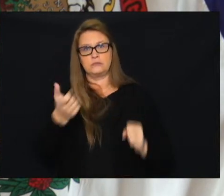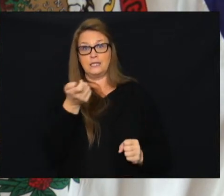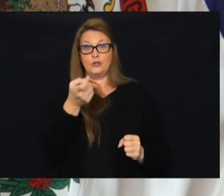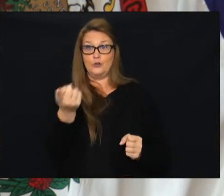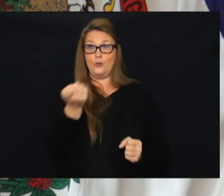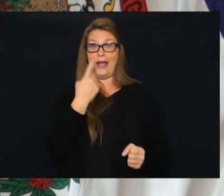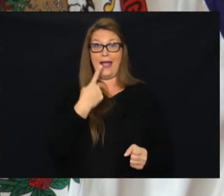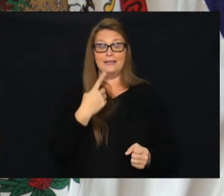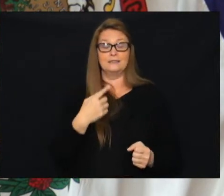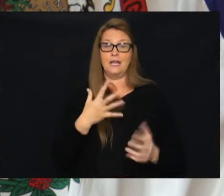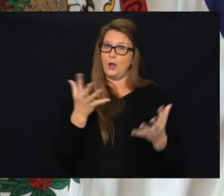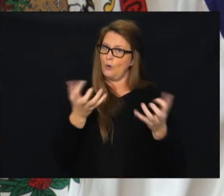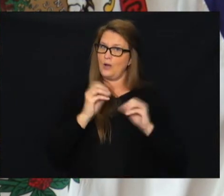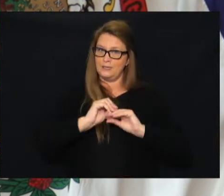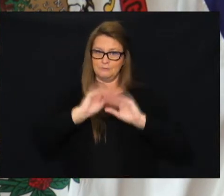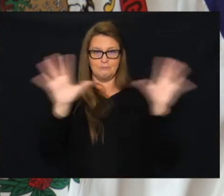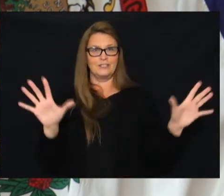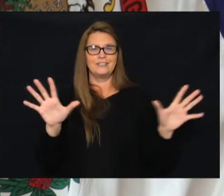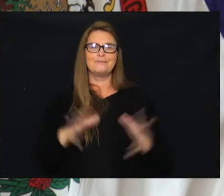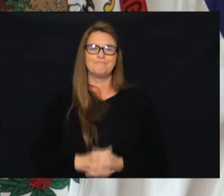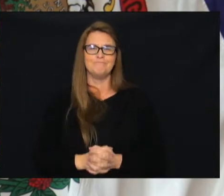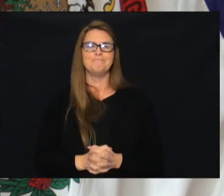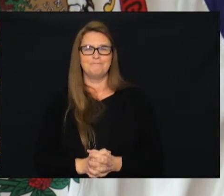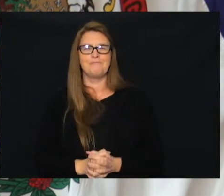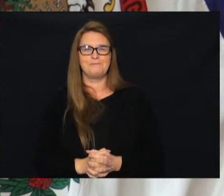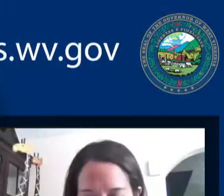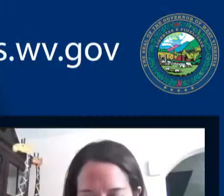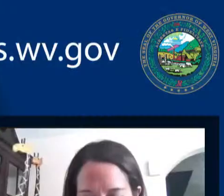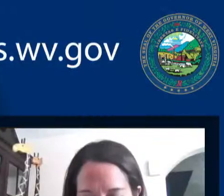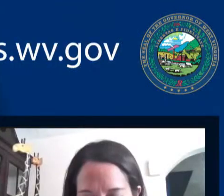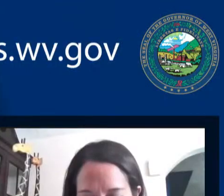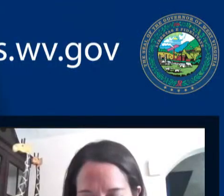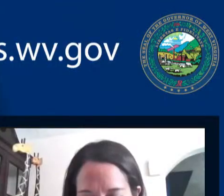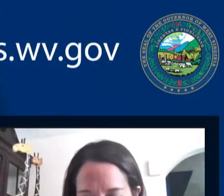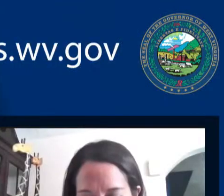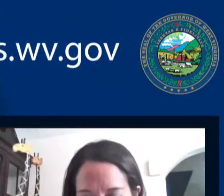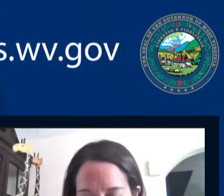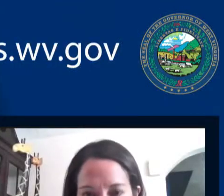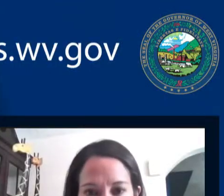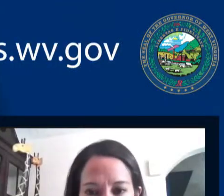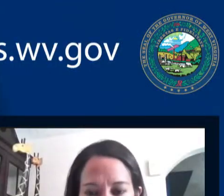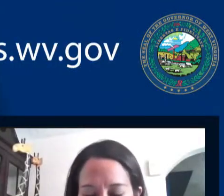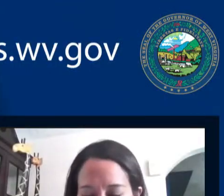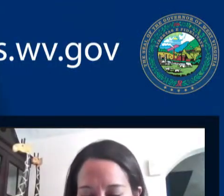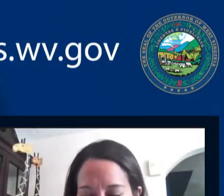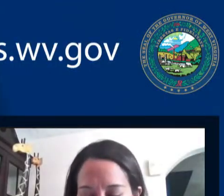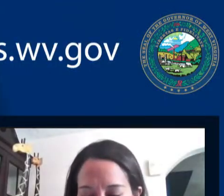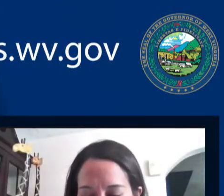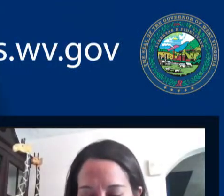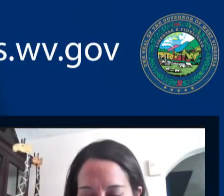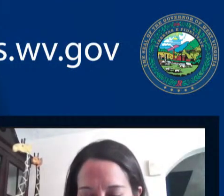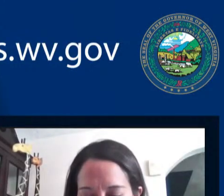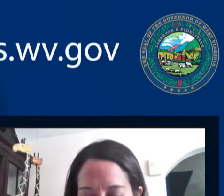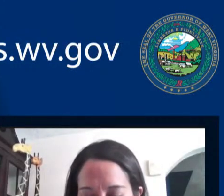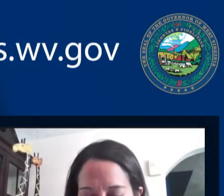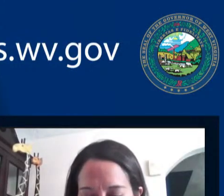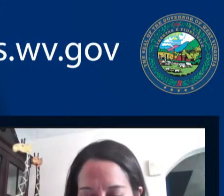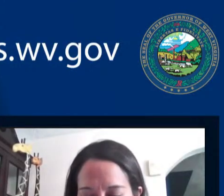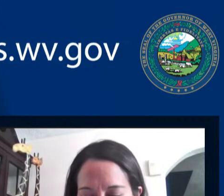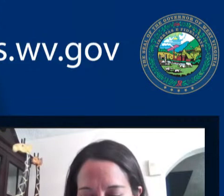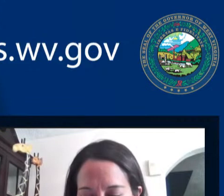question. I'm going to try to tell you the truth as best I can. All right, thank you, Mark. Next to Evan Bevins with Ogden Newspapers.